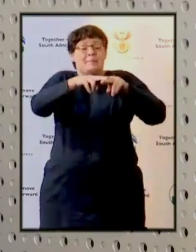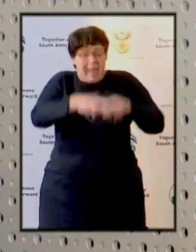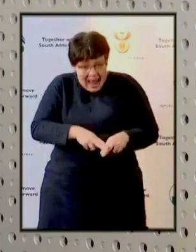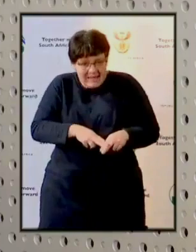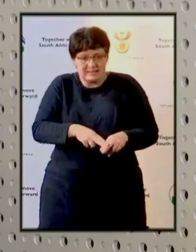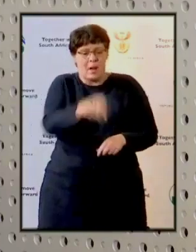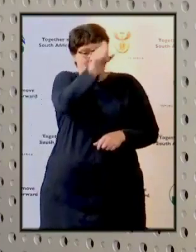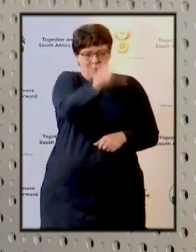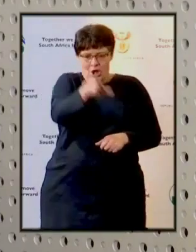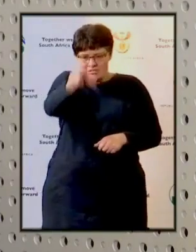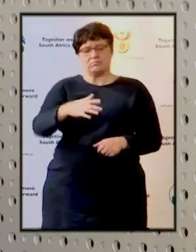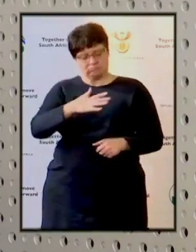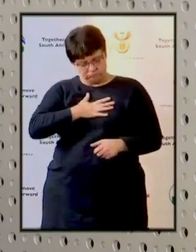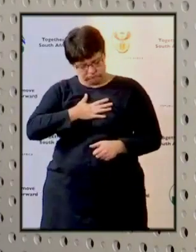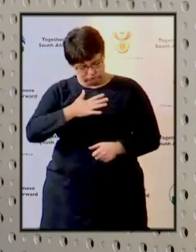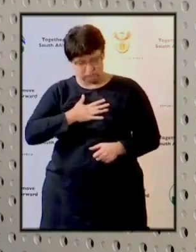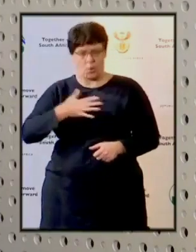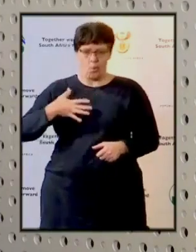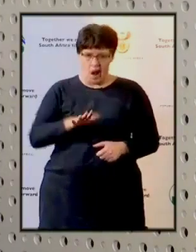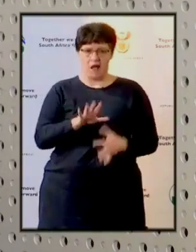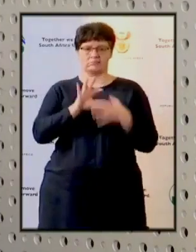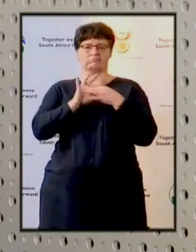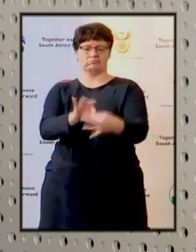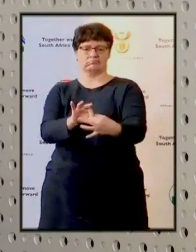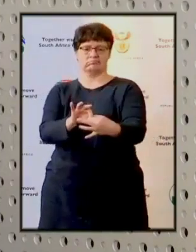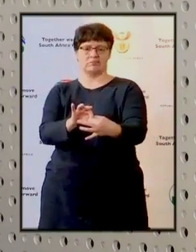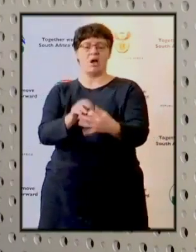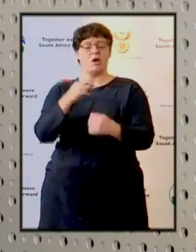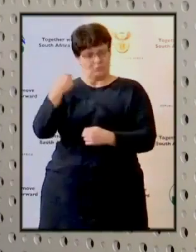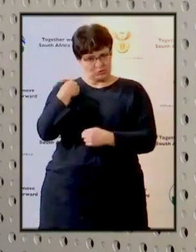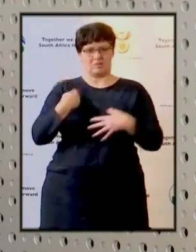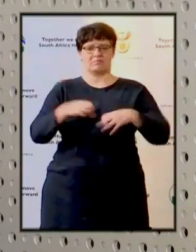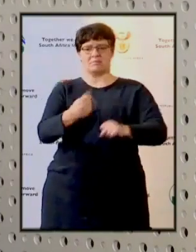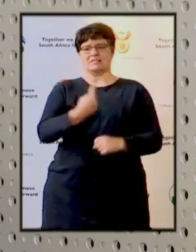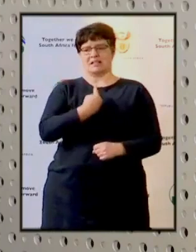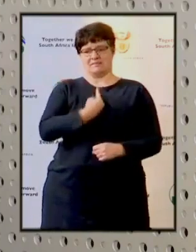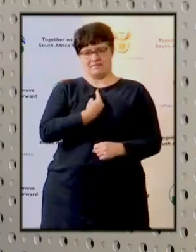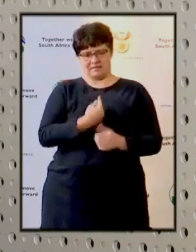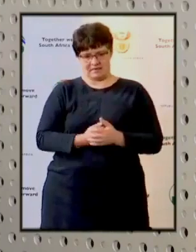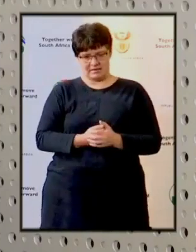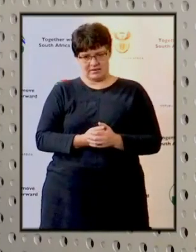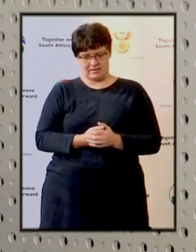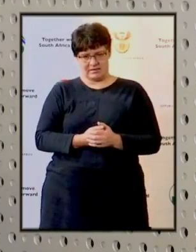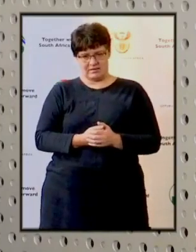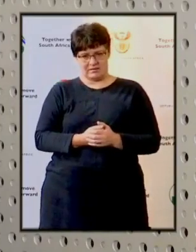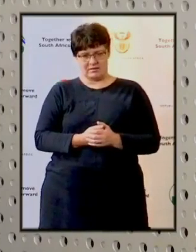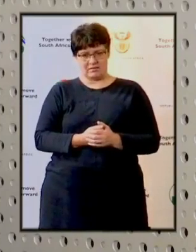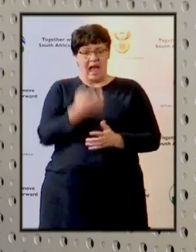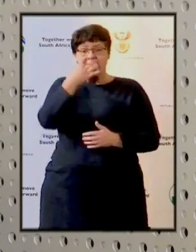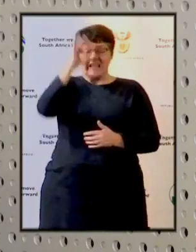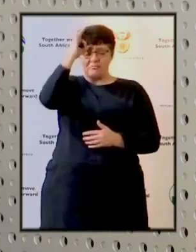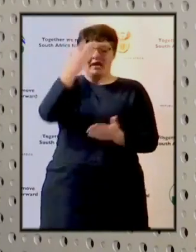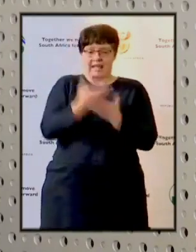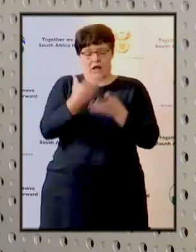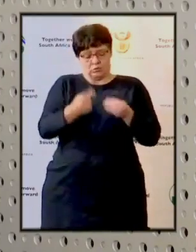require goodwill, partnership, us working with each other. There's only so much that government can